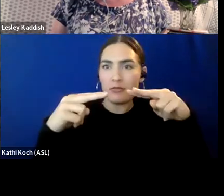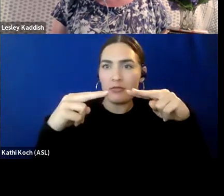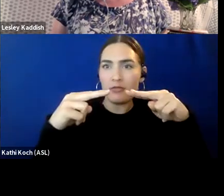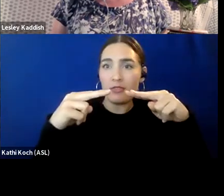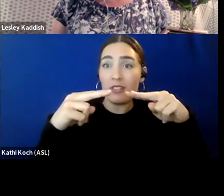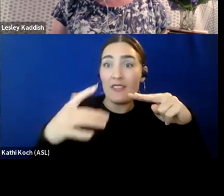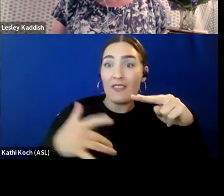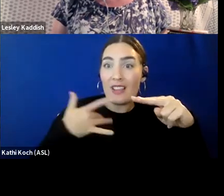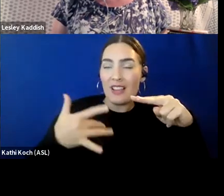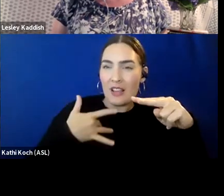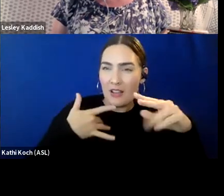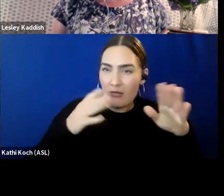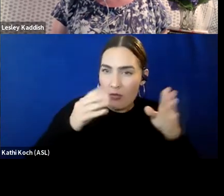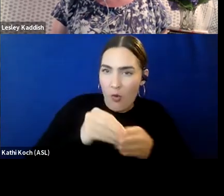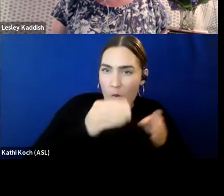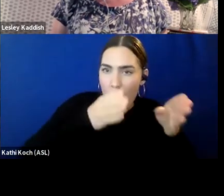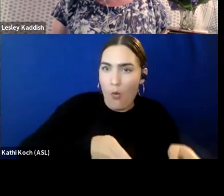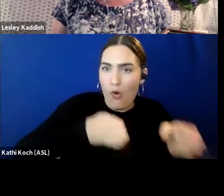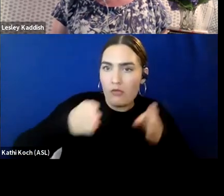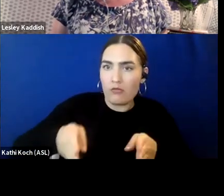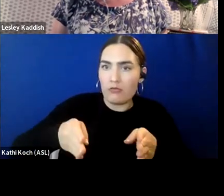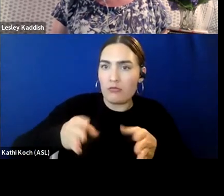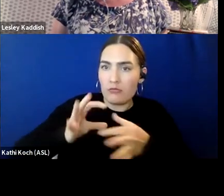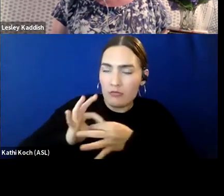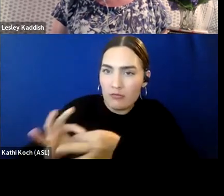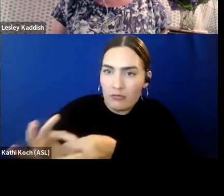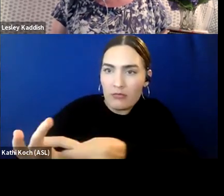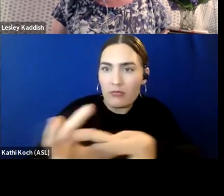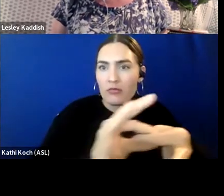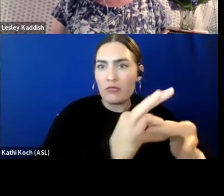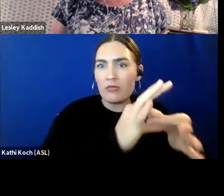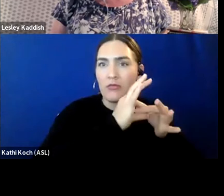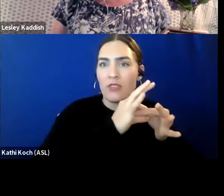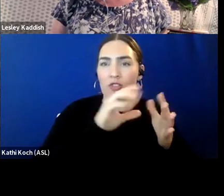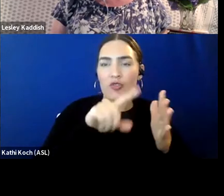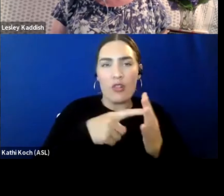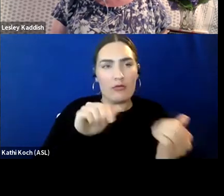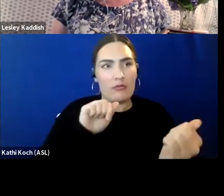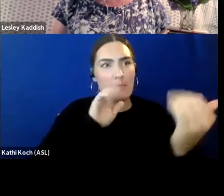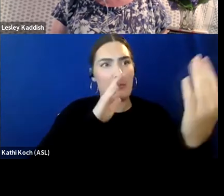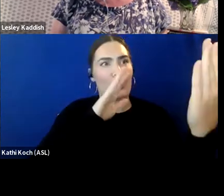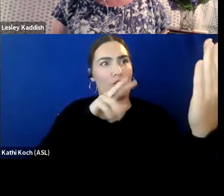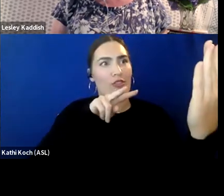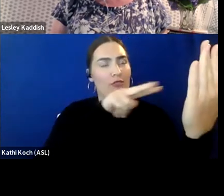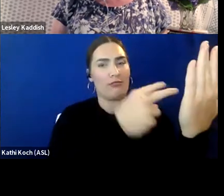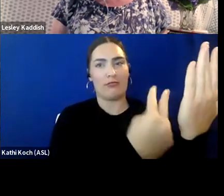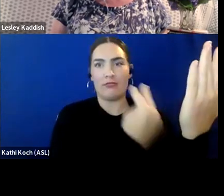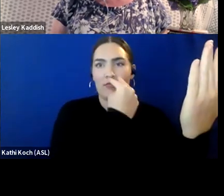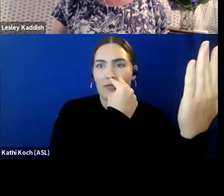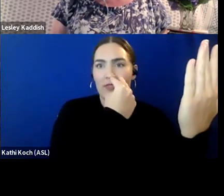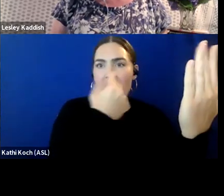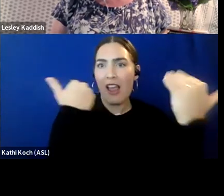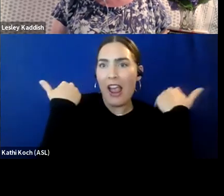order. Homegoing time drawing near. Angels waiting at